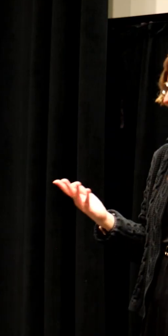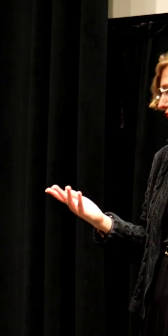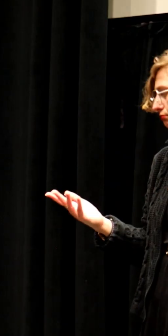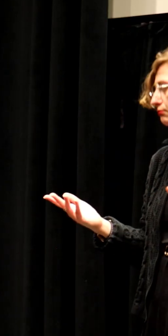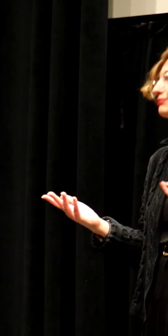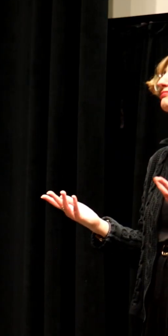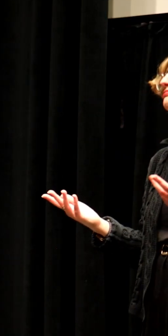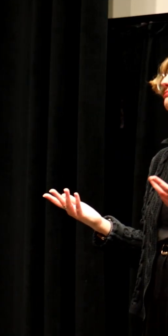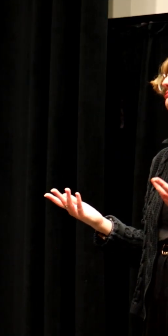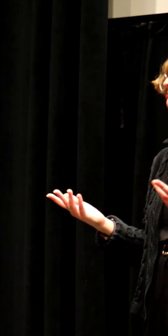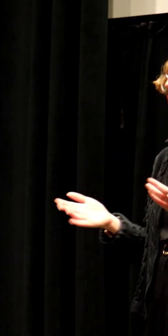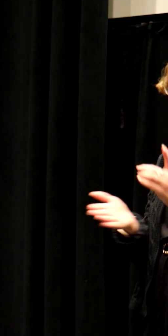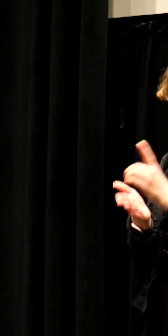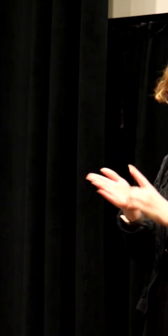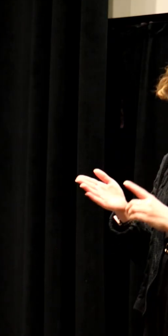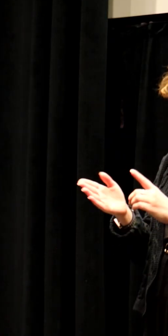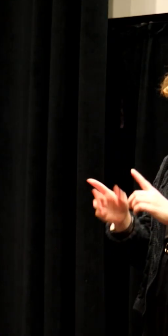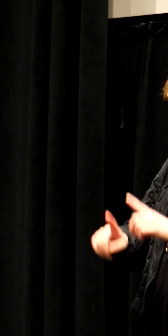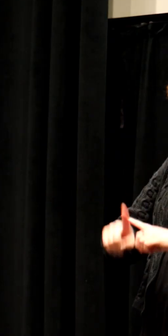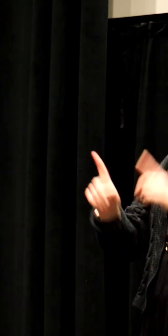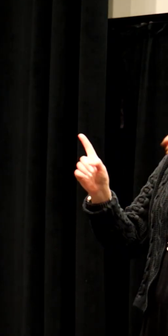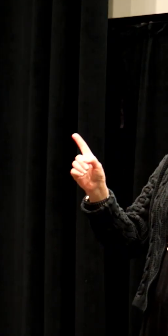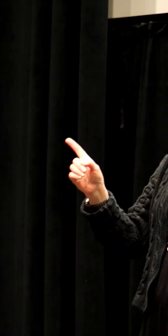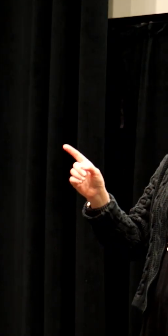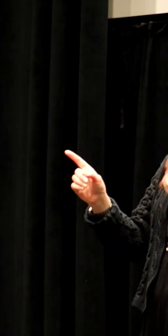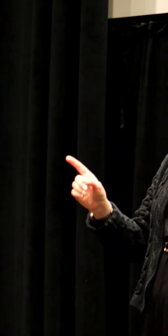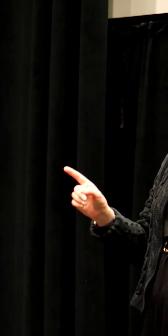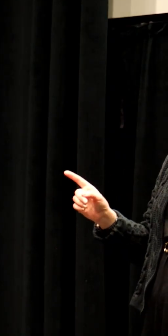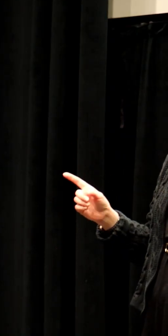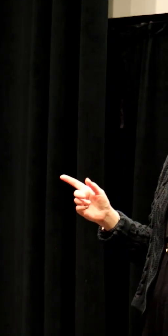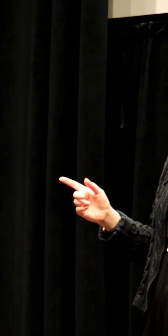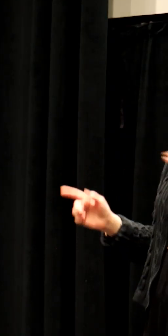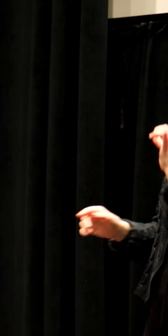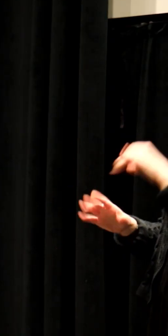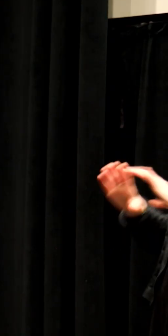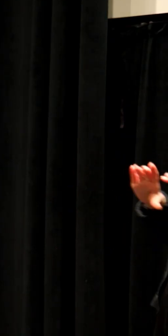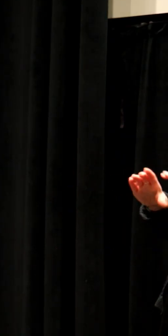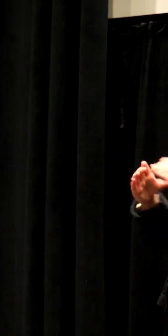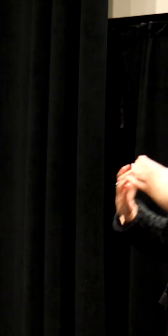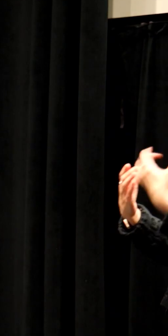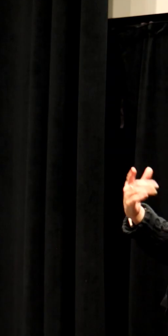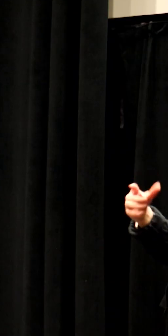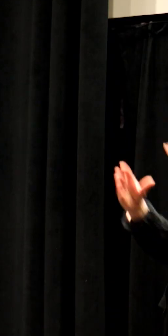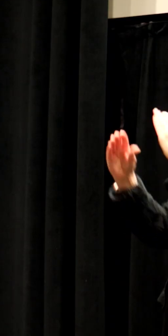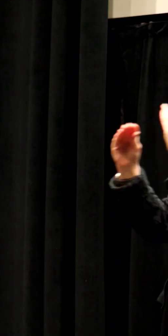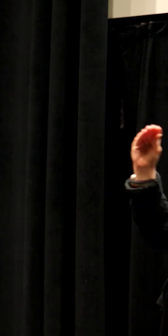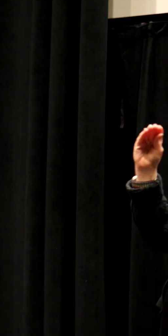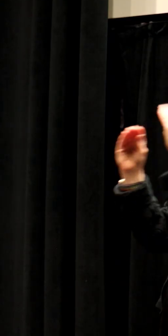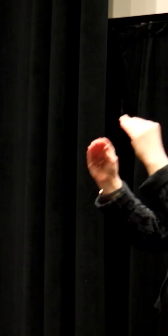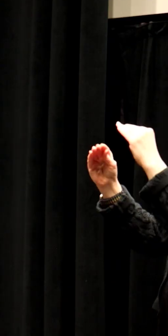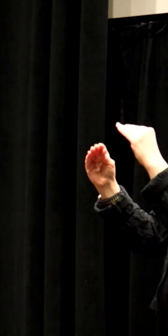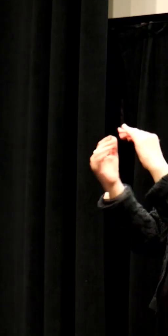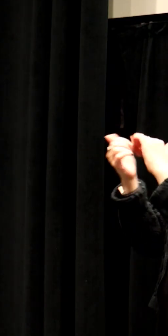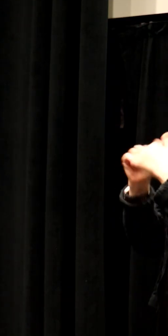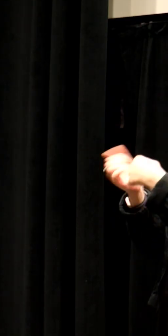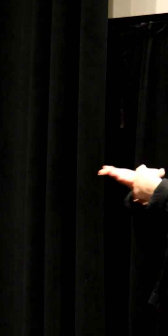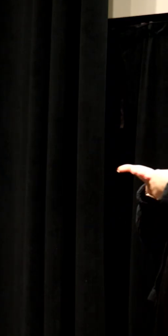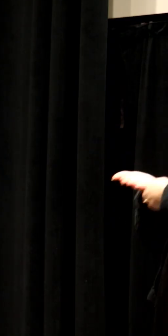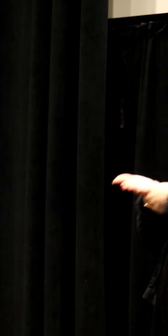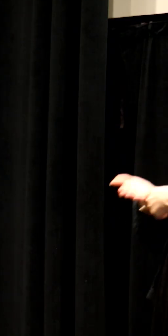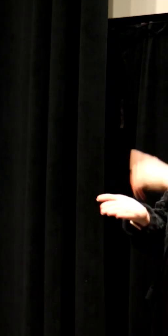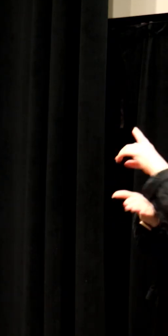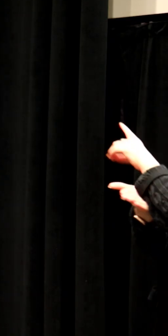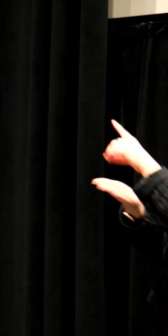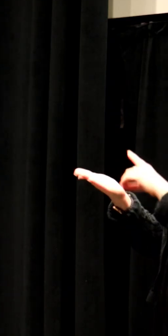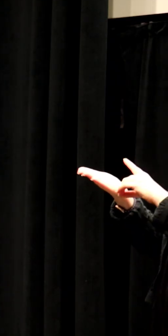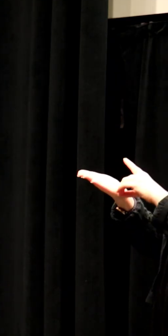design is just different, and so in that class we teach students how to not only talk about design, but also